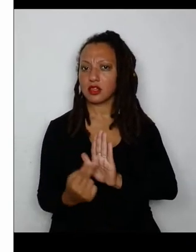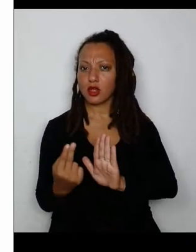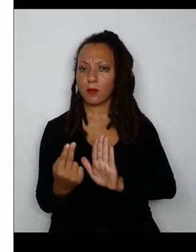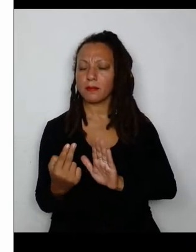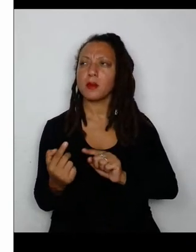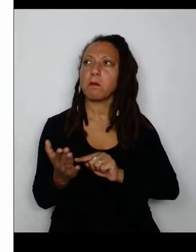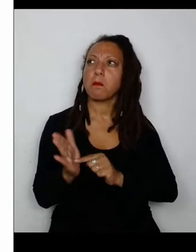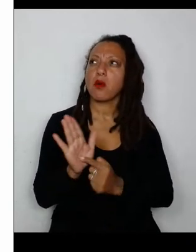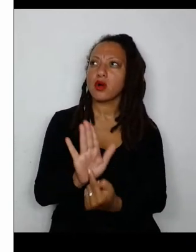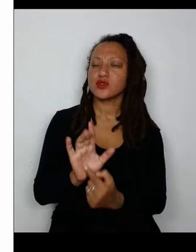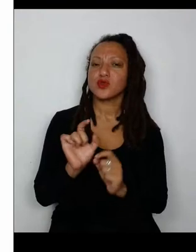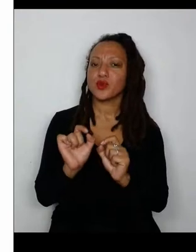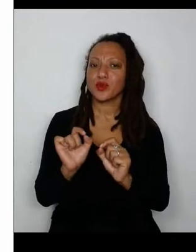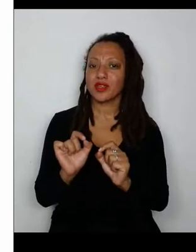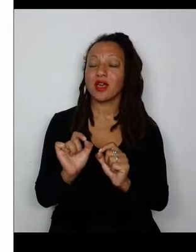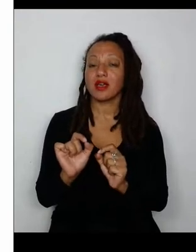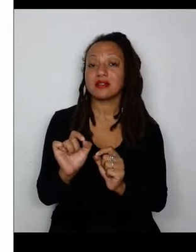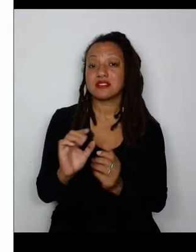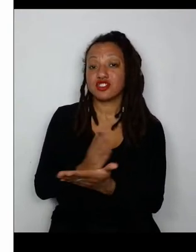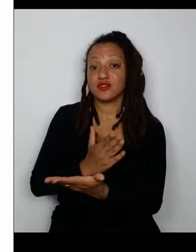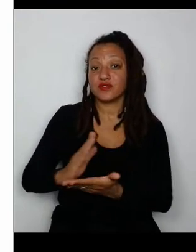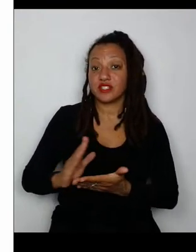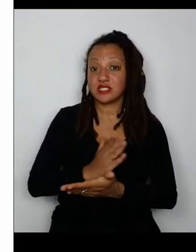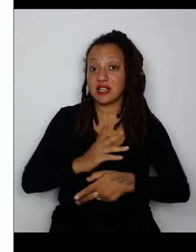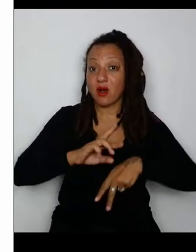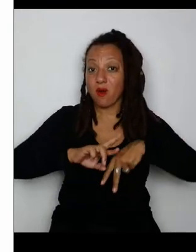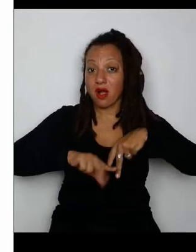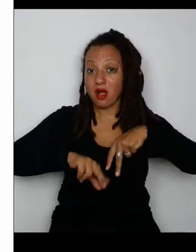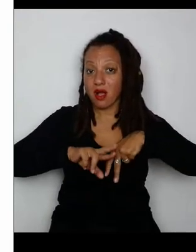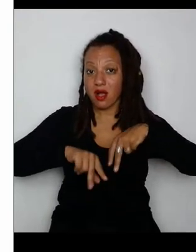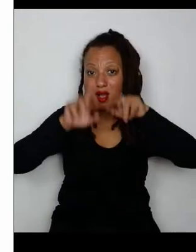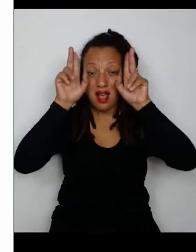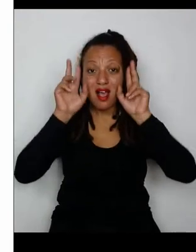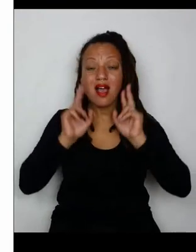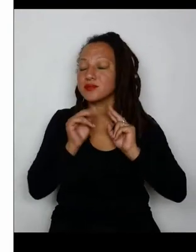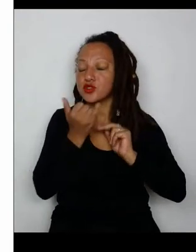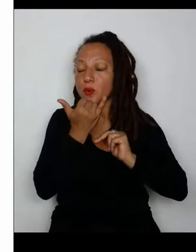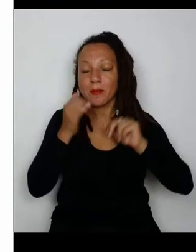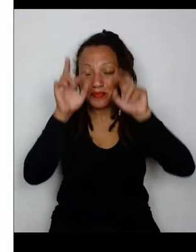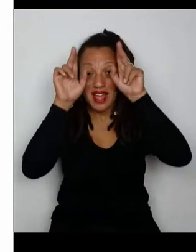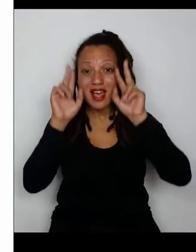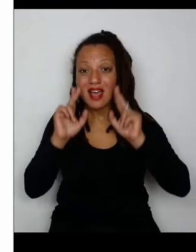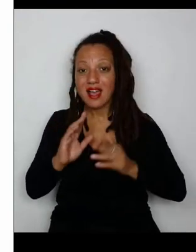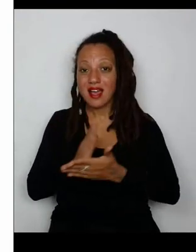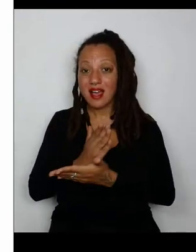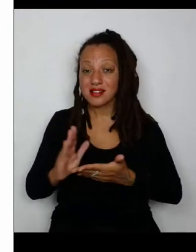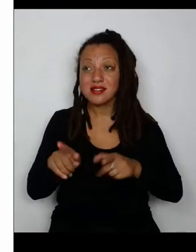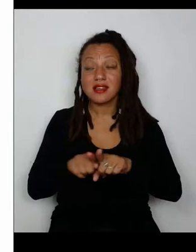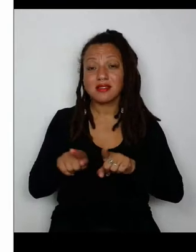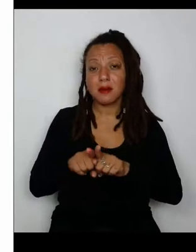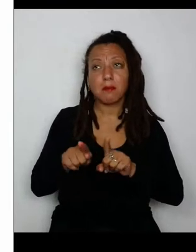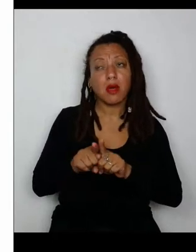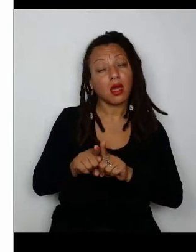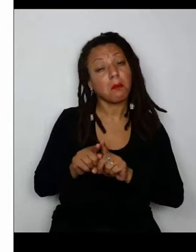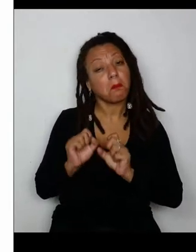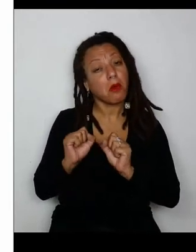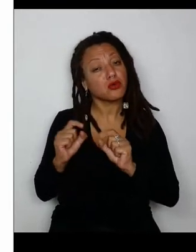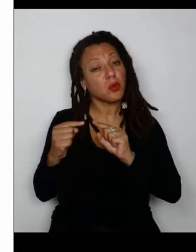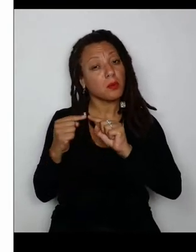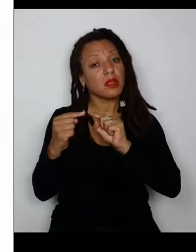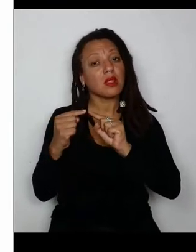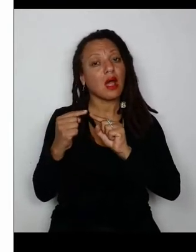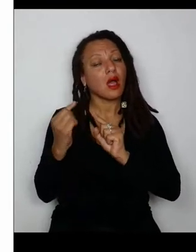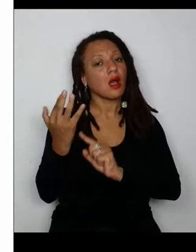with artistic illusion referring to and perhaps conflating olympia